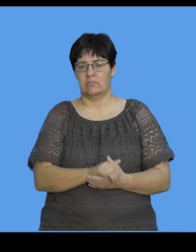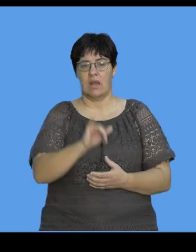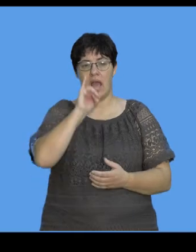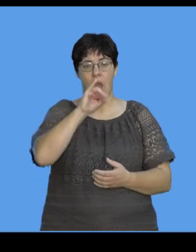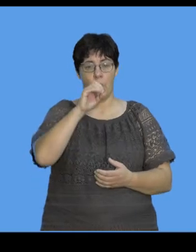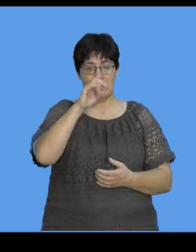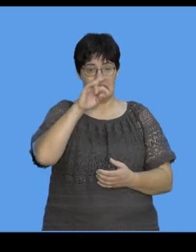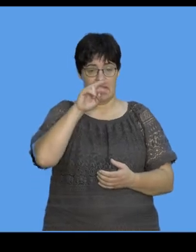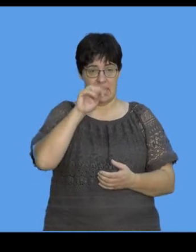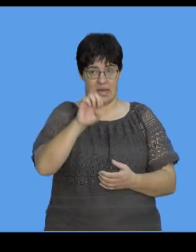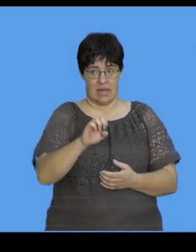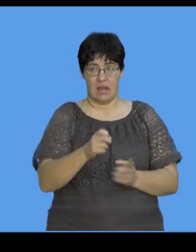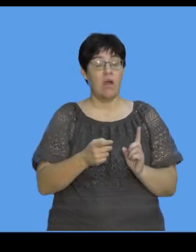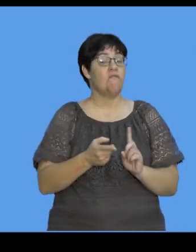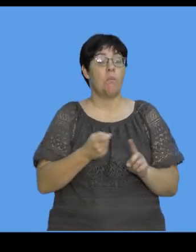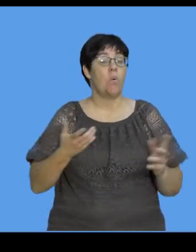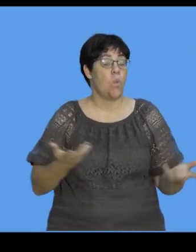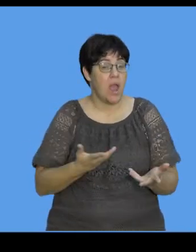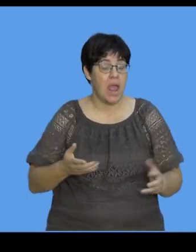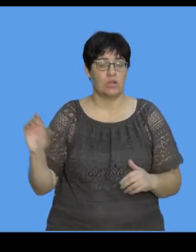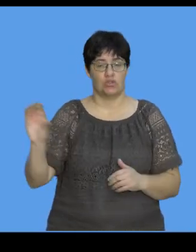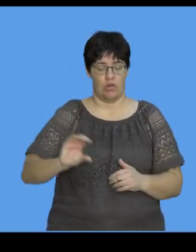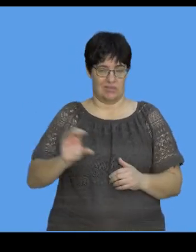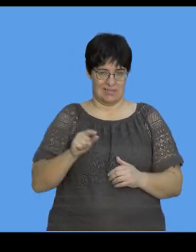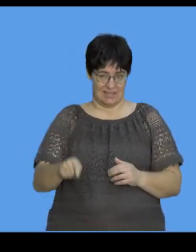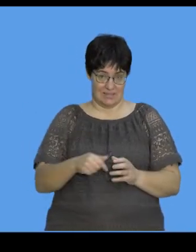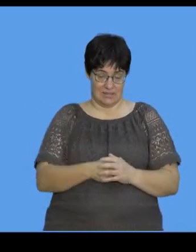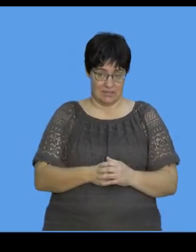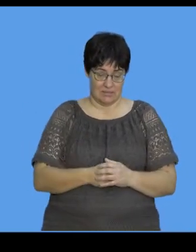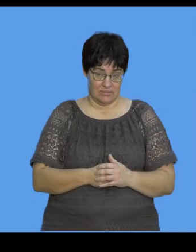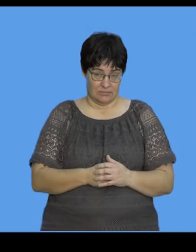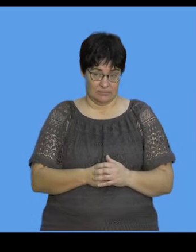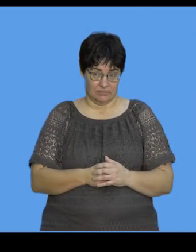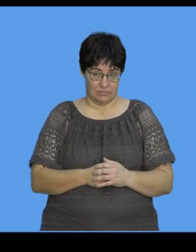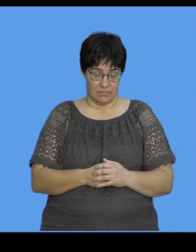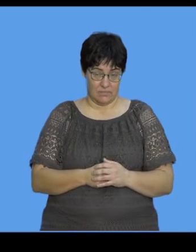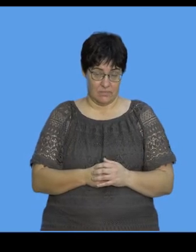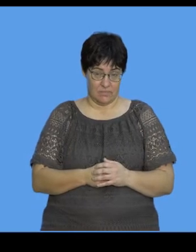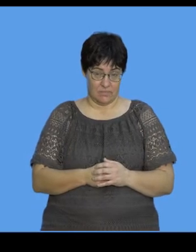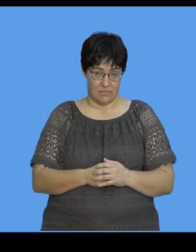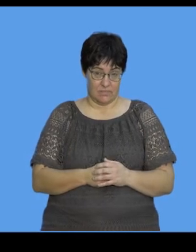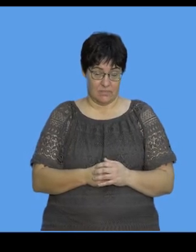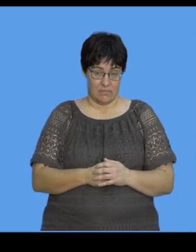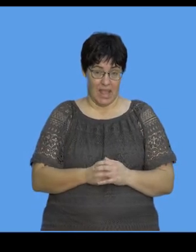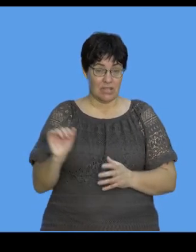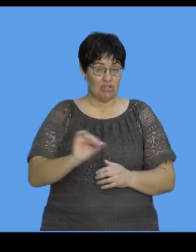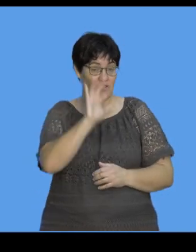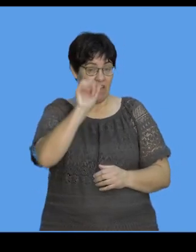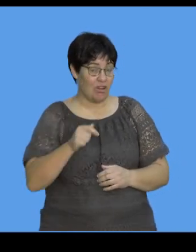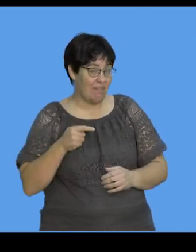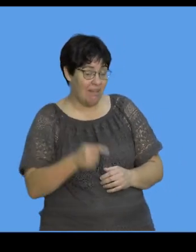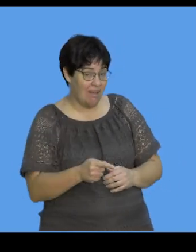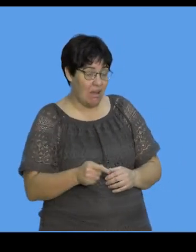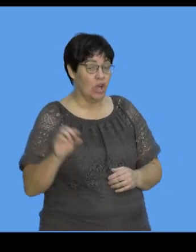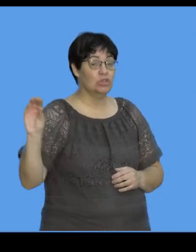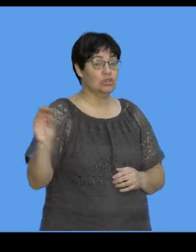Iodine is found in salt. Right. And in our country, all of